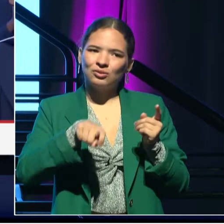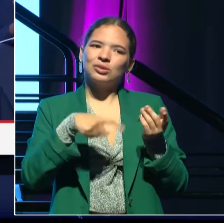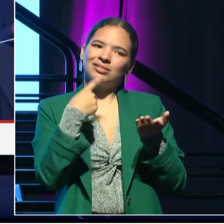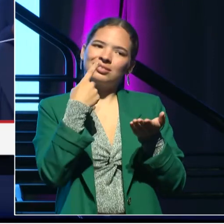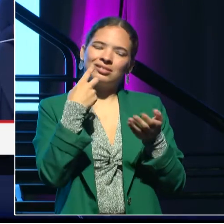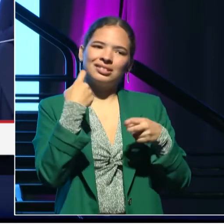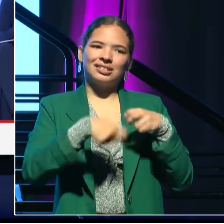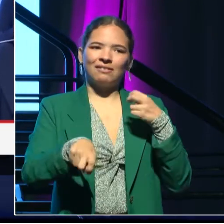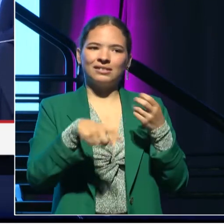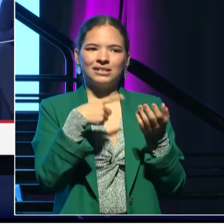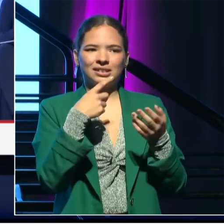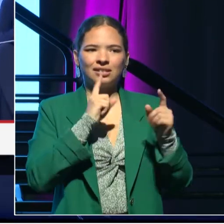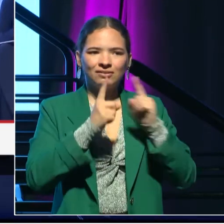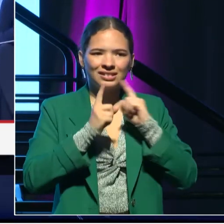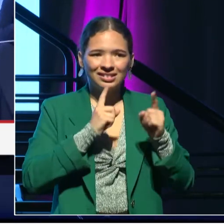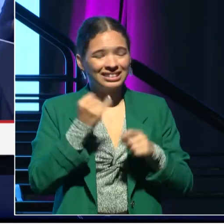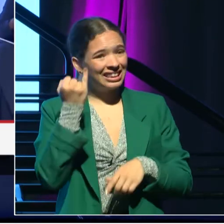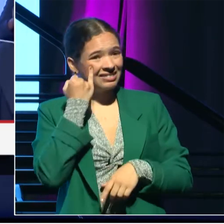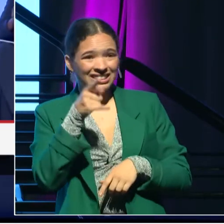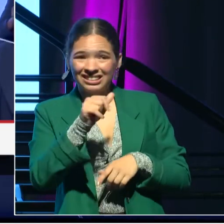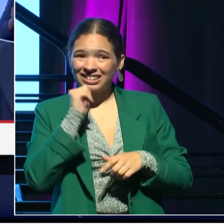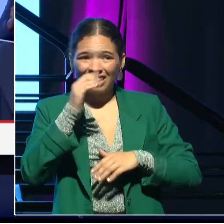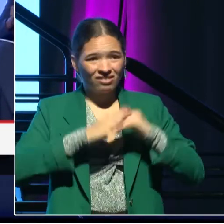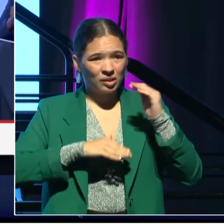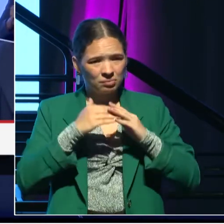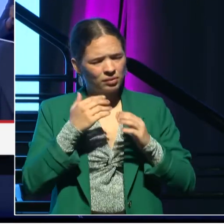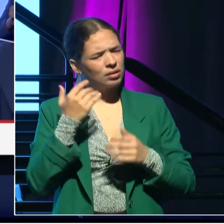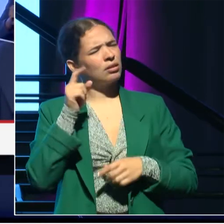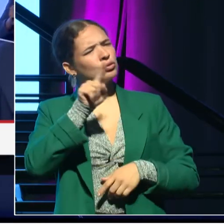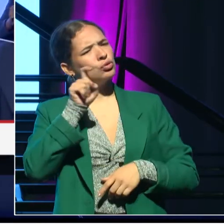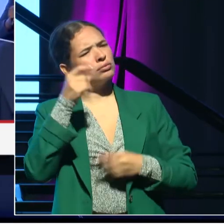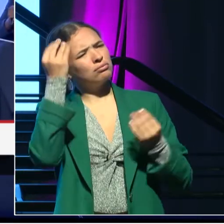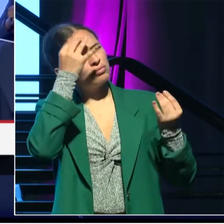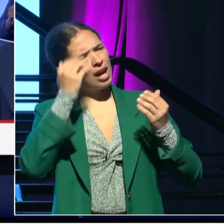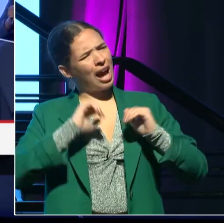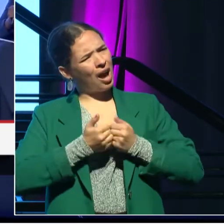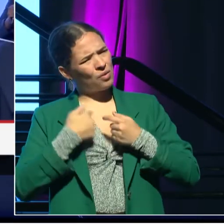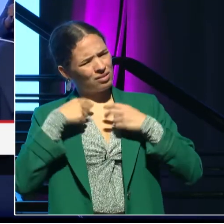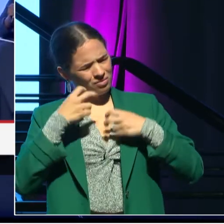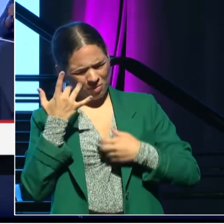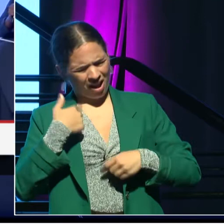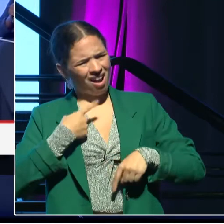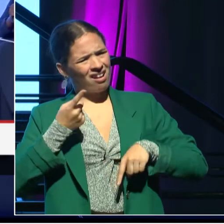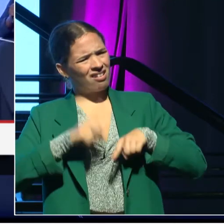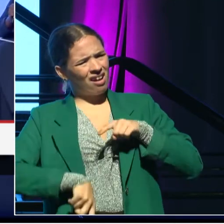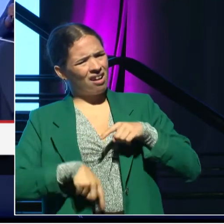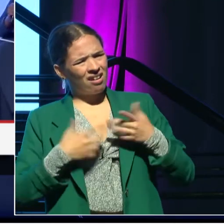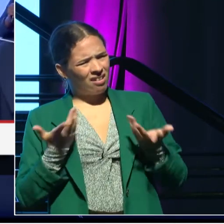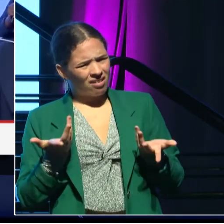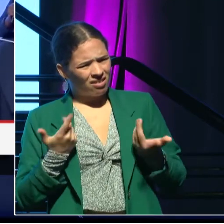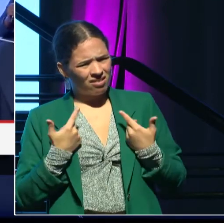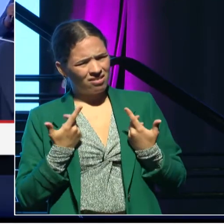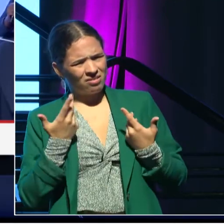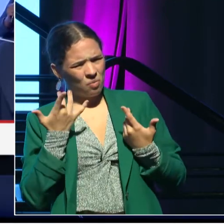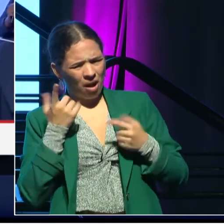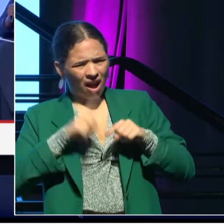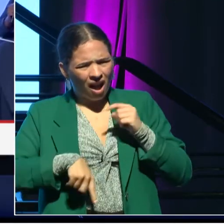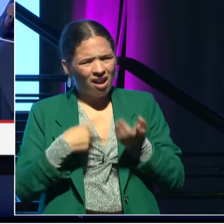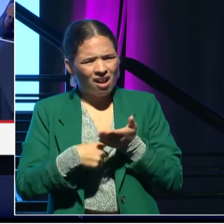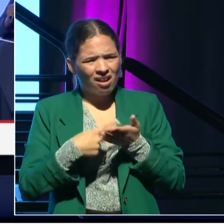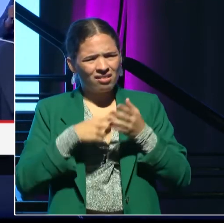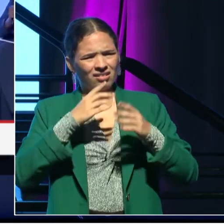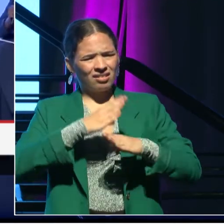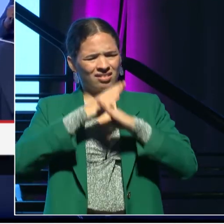you should be asking yourself why. Why am I uncomfortable talking about these difficult issues? Because we have to get rid of these barriers,